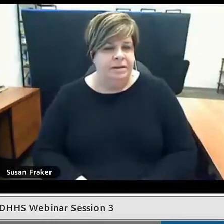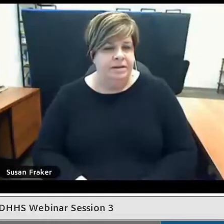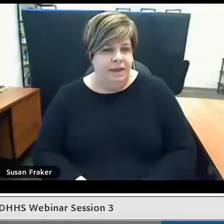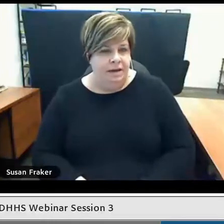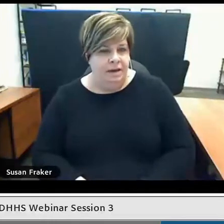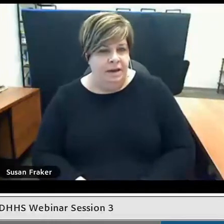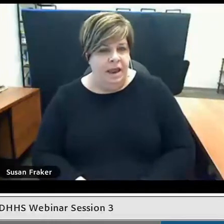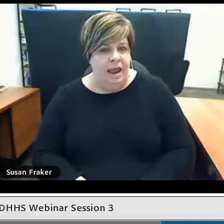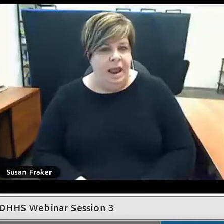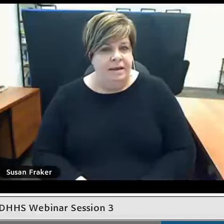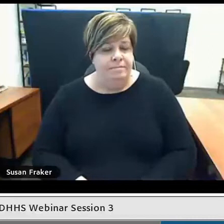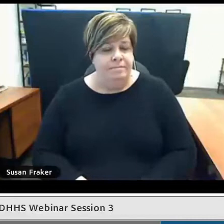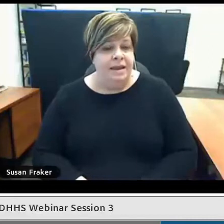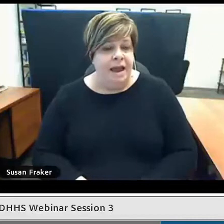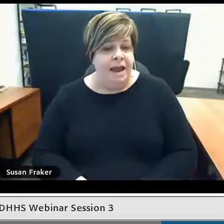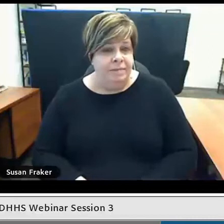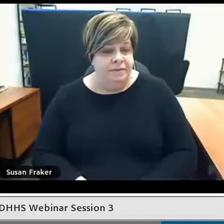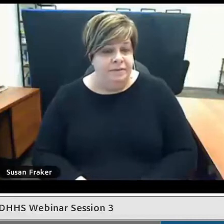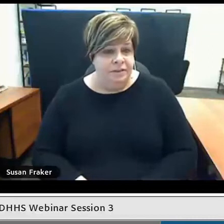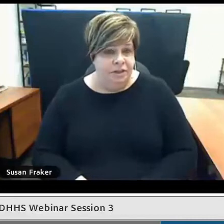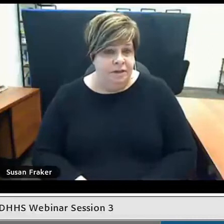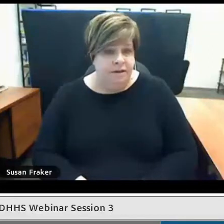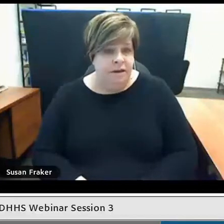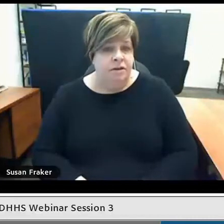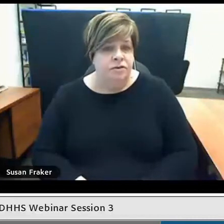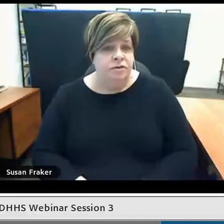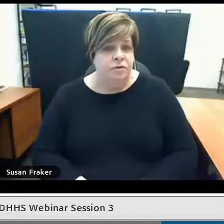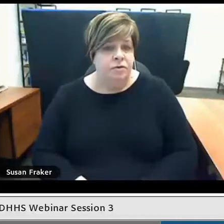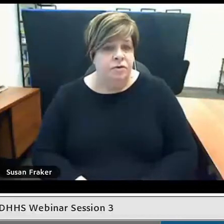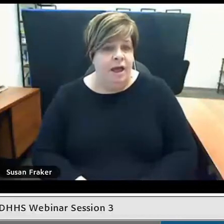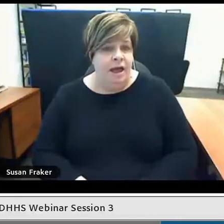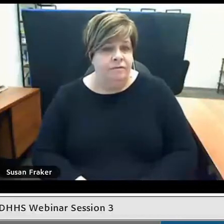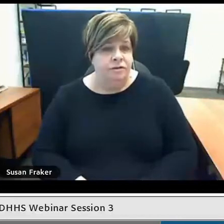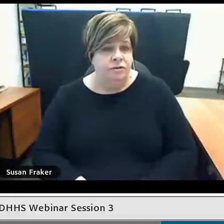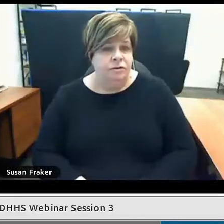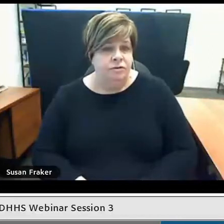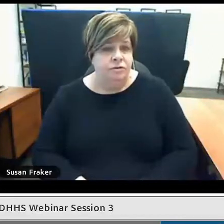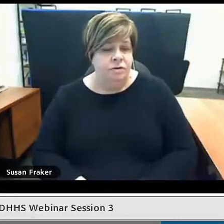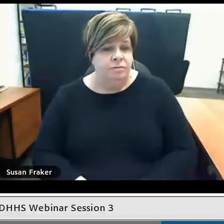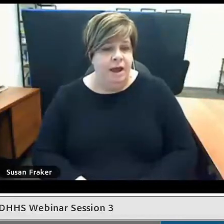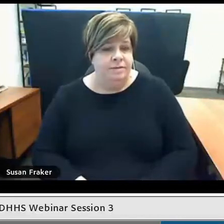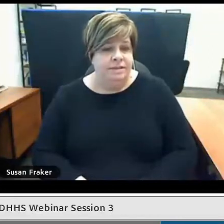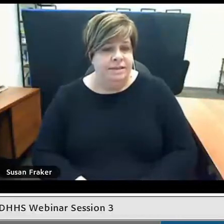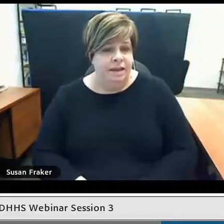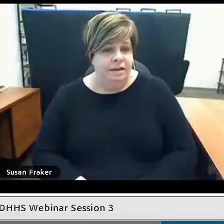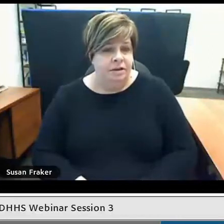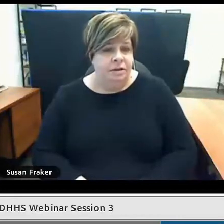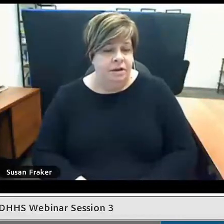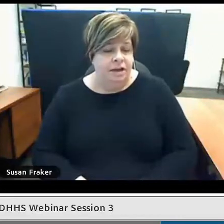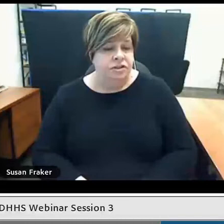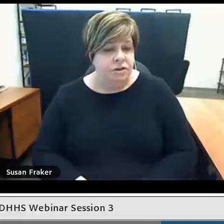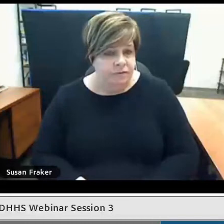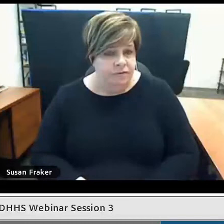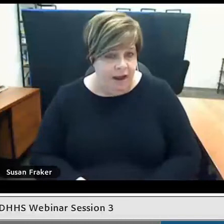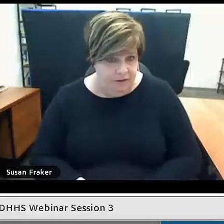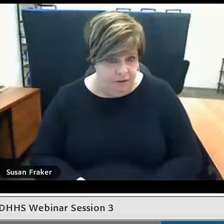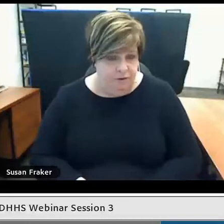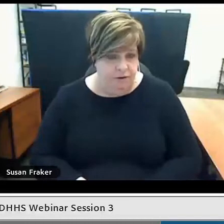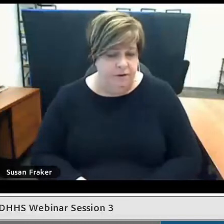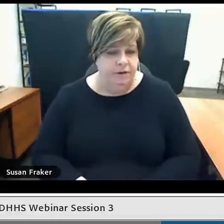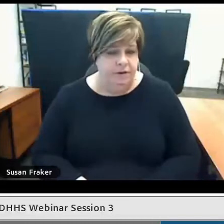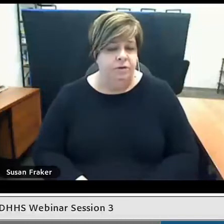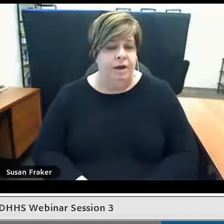may be delayed, and it may not be sufficient. So you'll have to perhaps get a